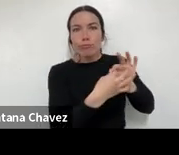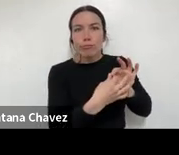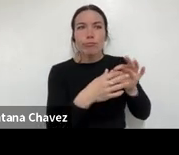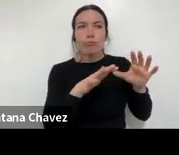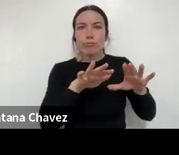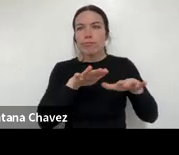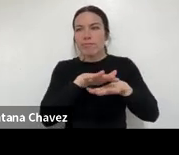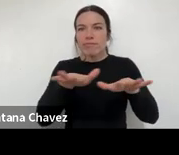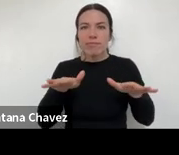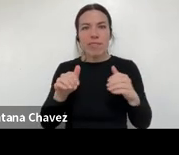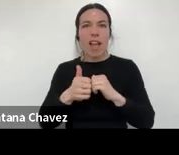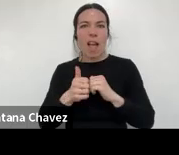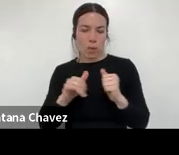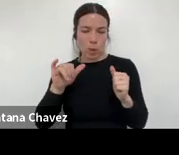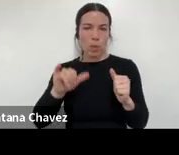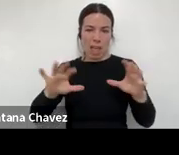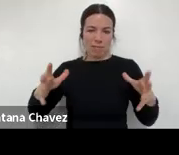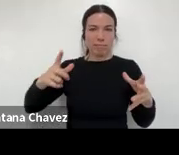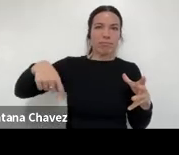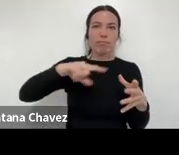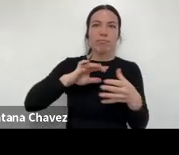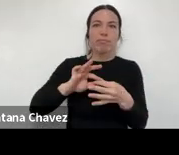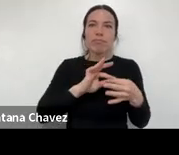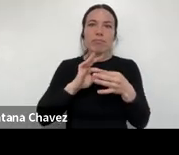program is very important for us.